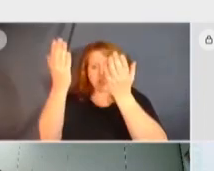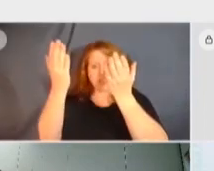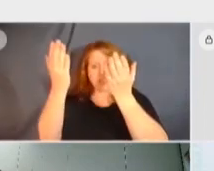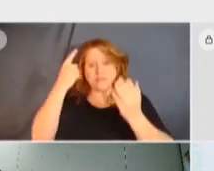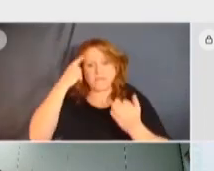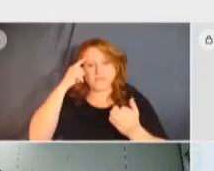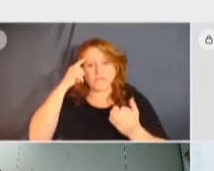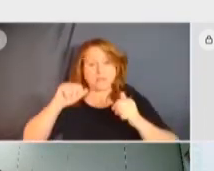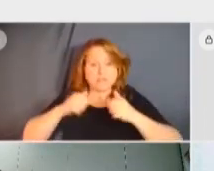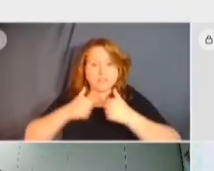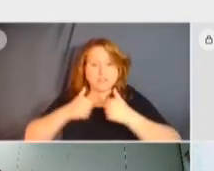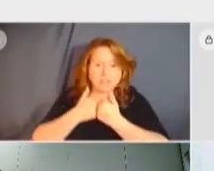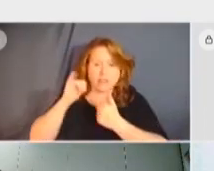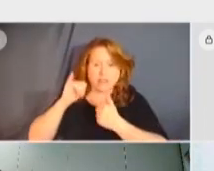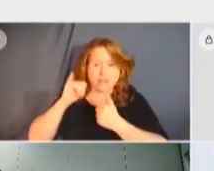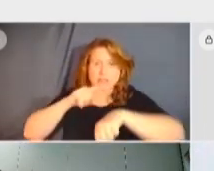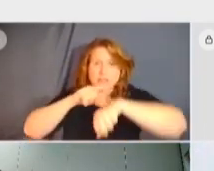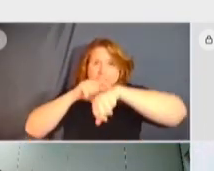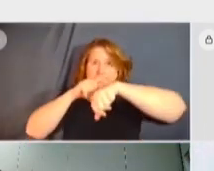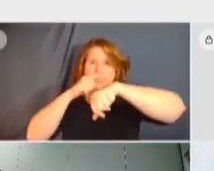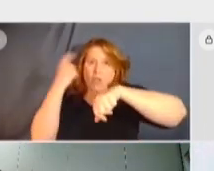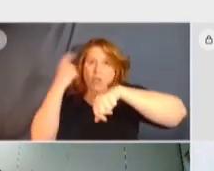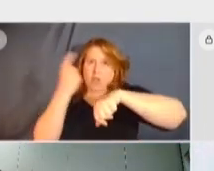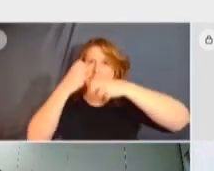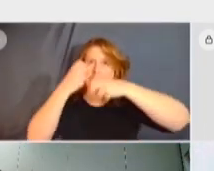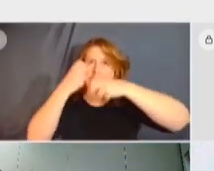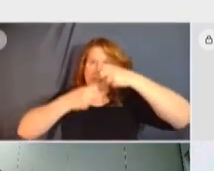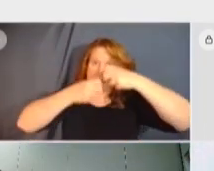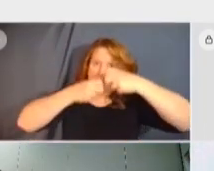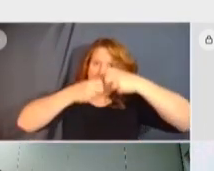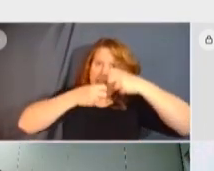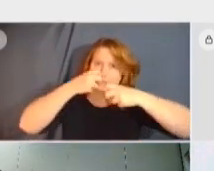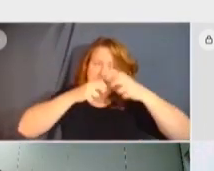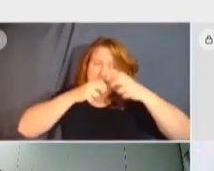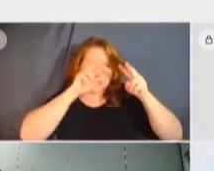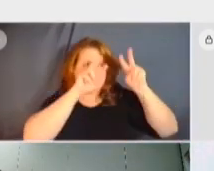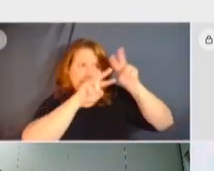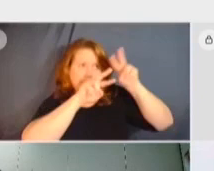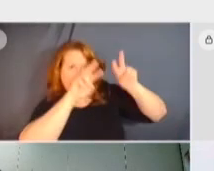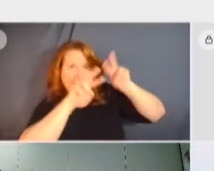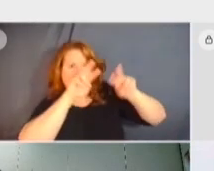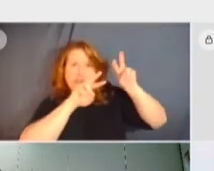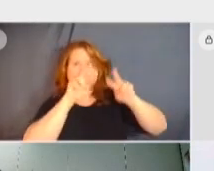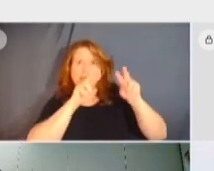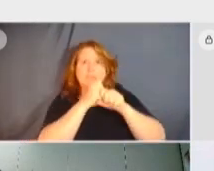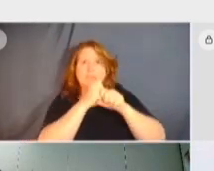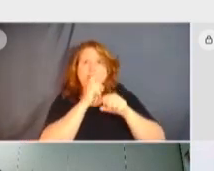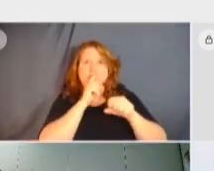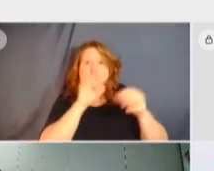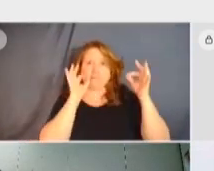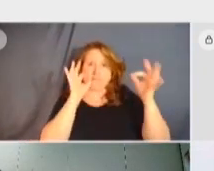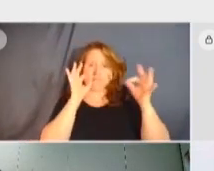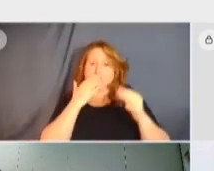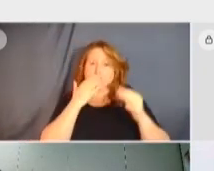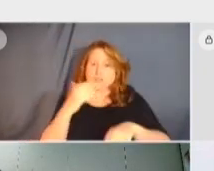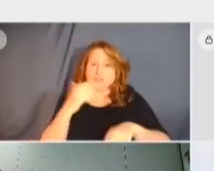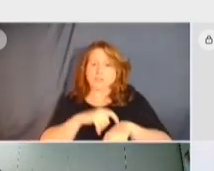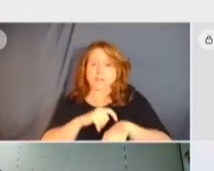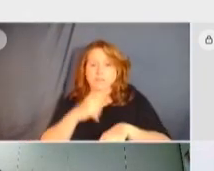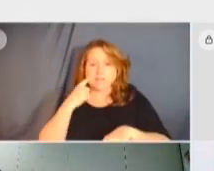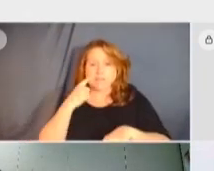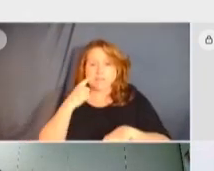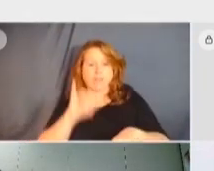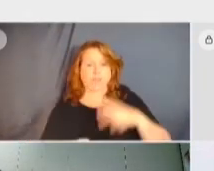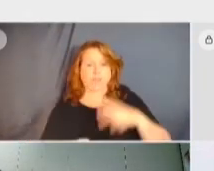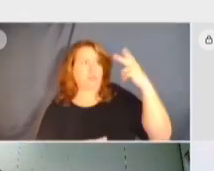timing since we don't control it. We're also nudging those three that are held in the Judiciary Committee just to find out